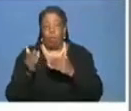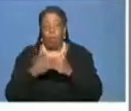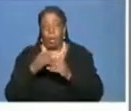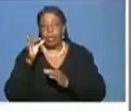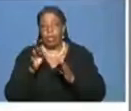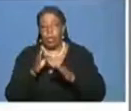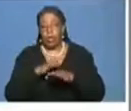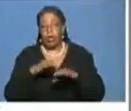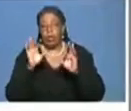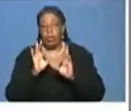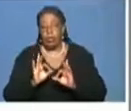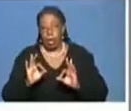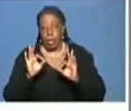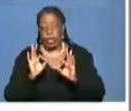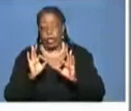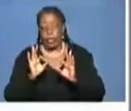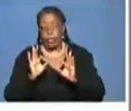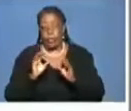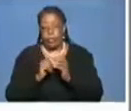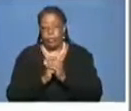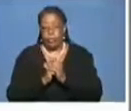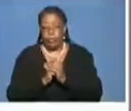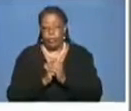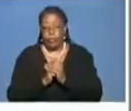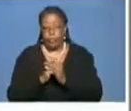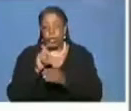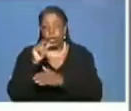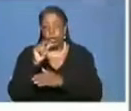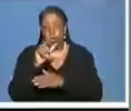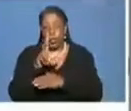Friday the 6th, 2023 at 10 a.m.